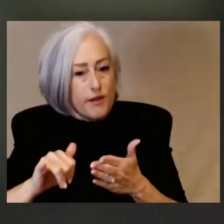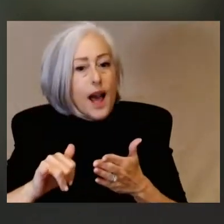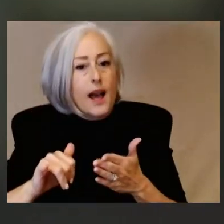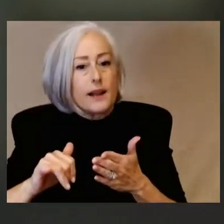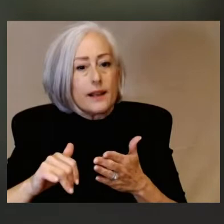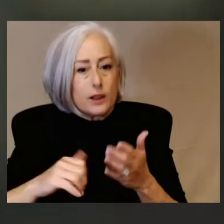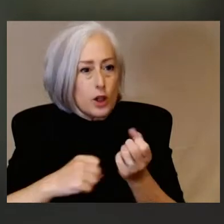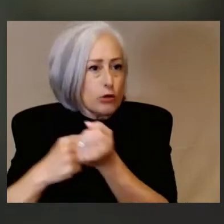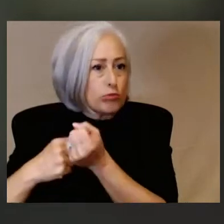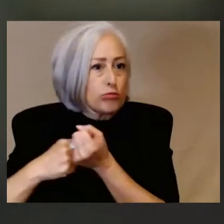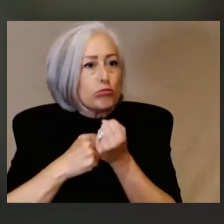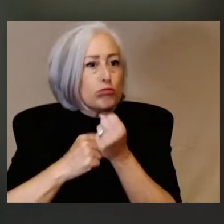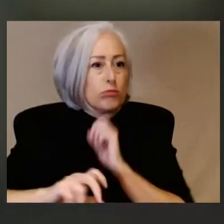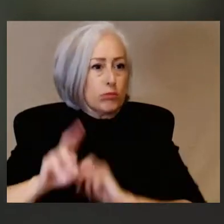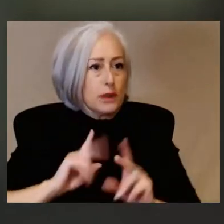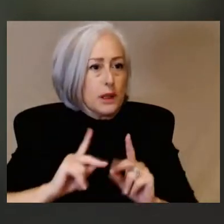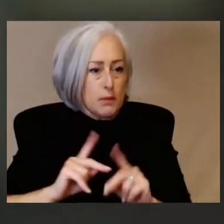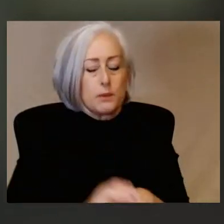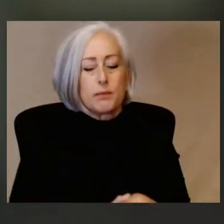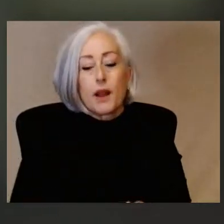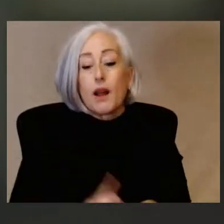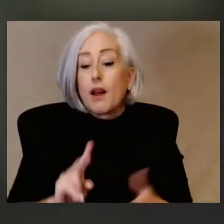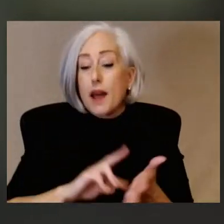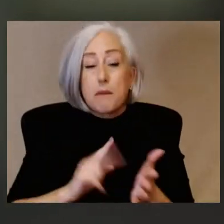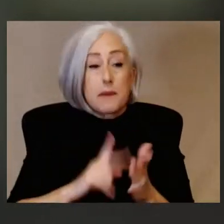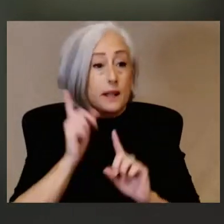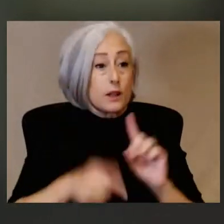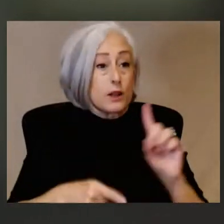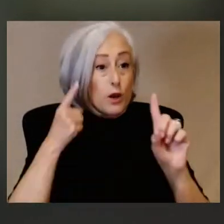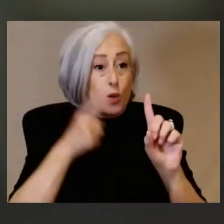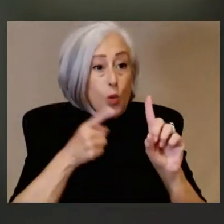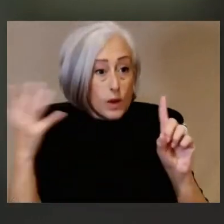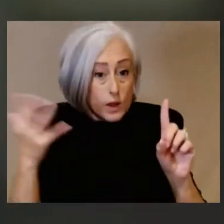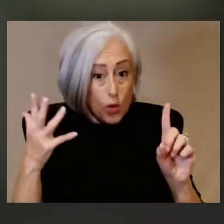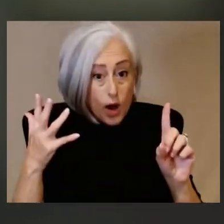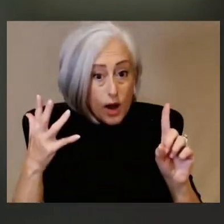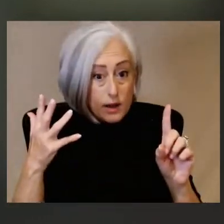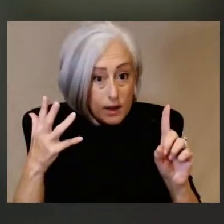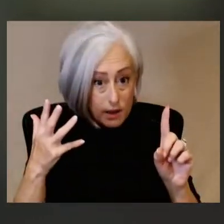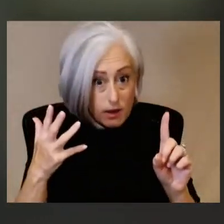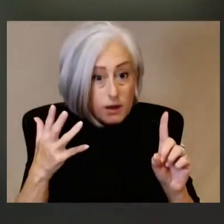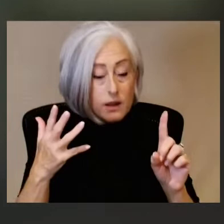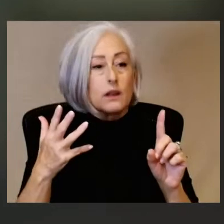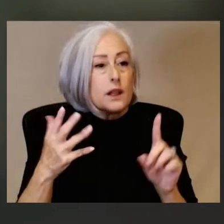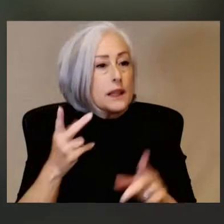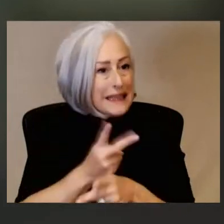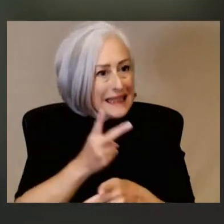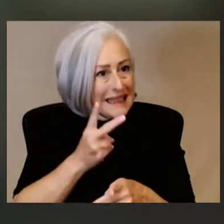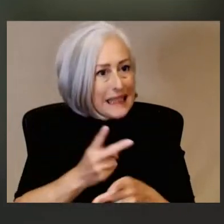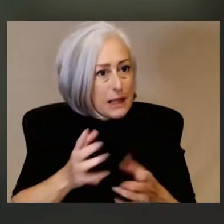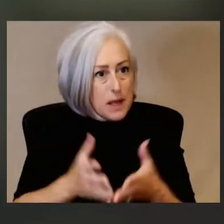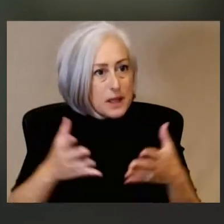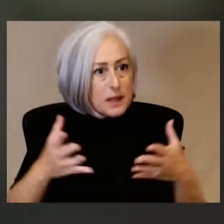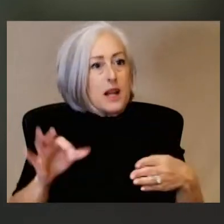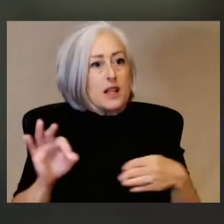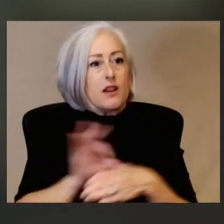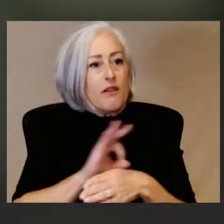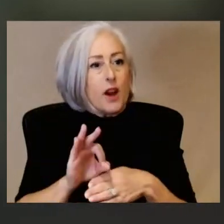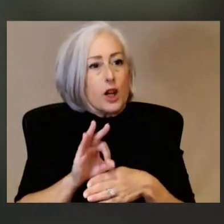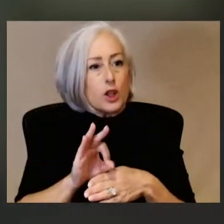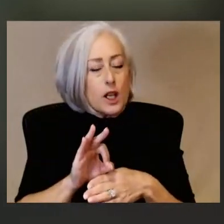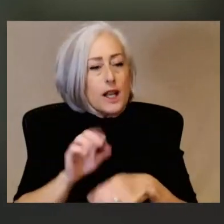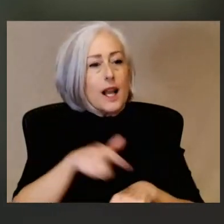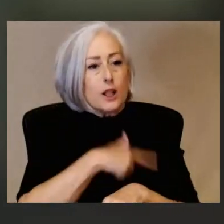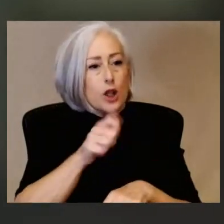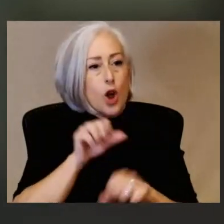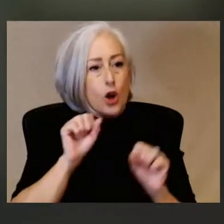our goal absolutely is we want to preserve as much function for as long as possible, be as well as you can, as long as you can,